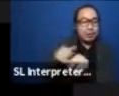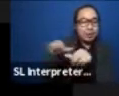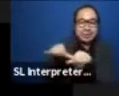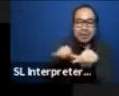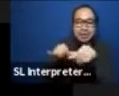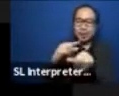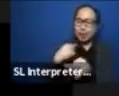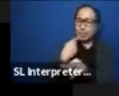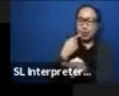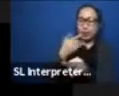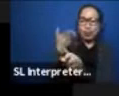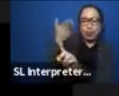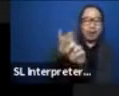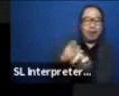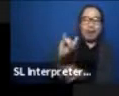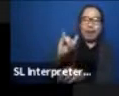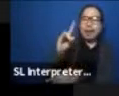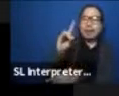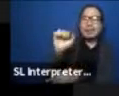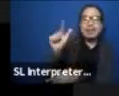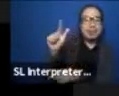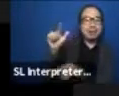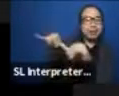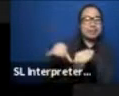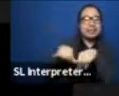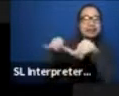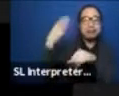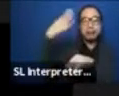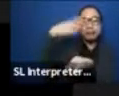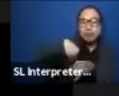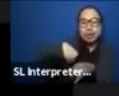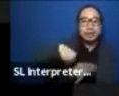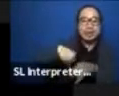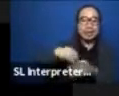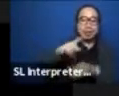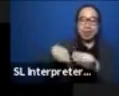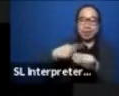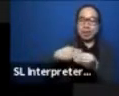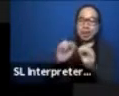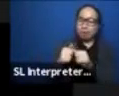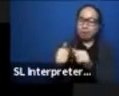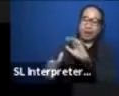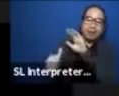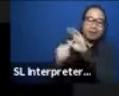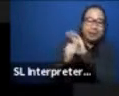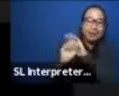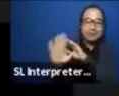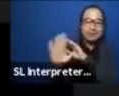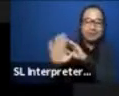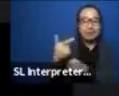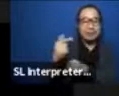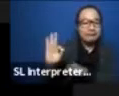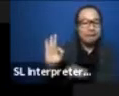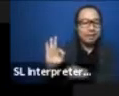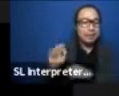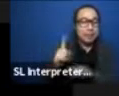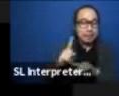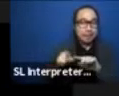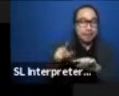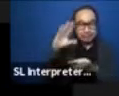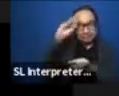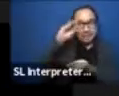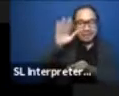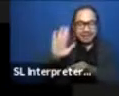beauty, certain status building through how attractive somebody's girlfriend is. But amongst men, that's how the